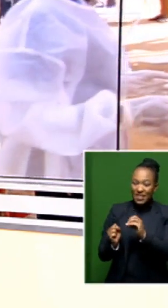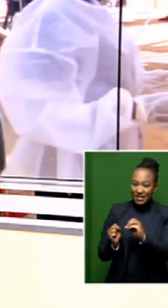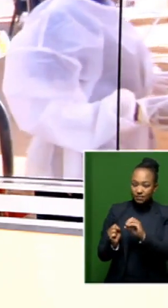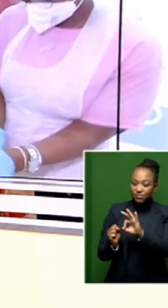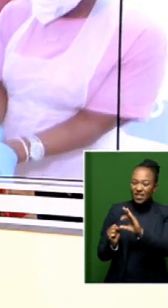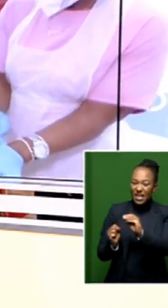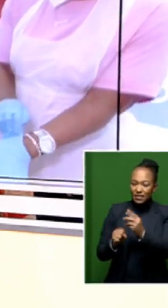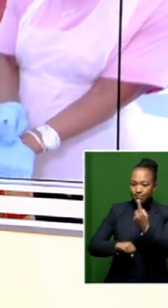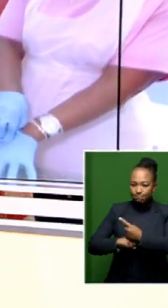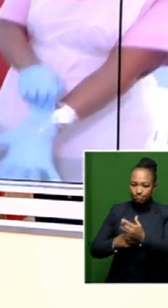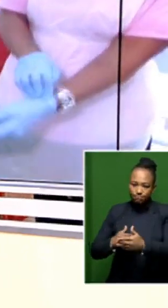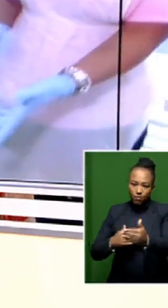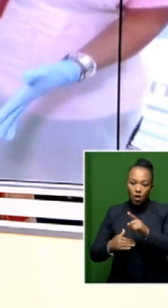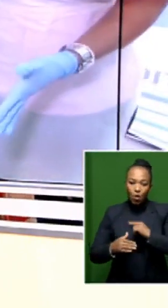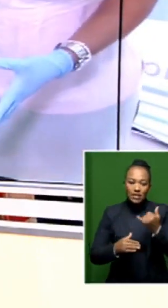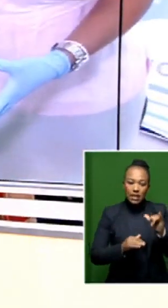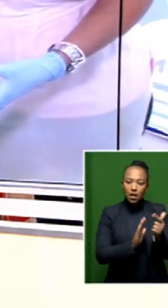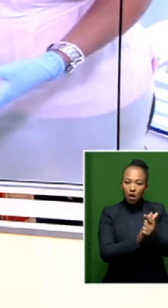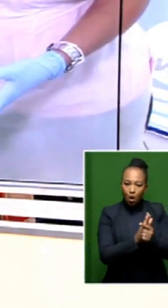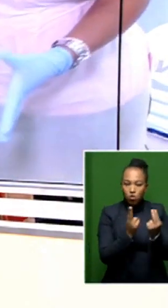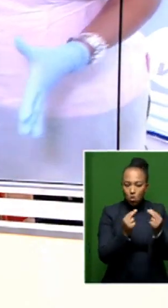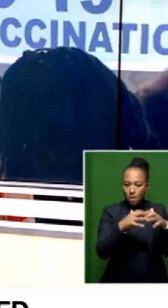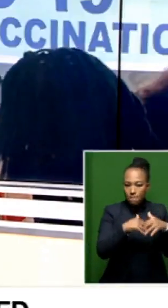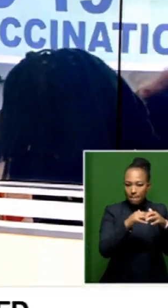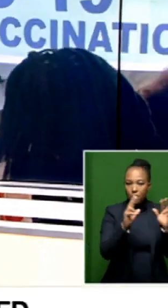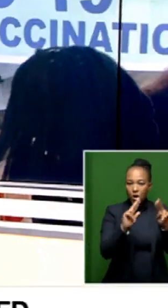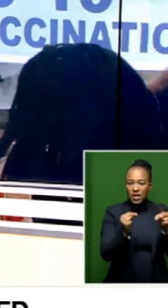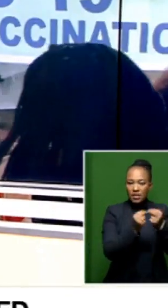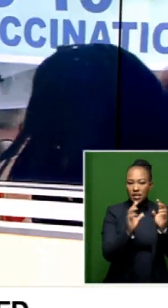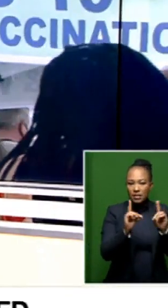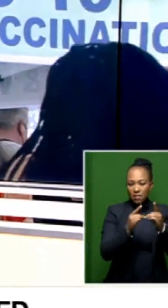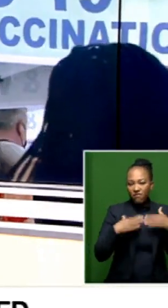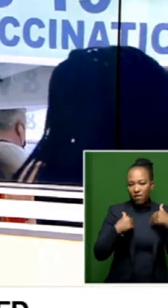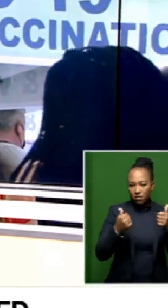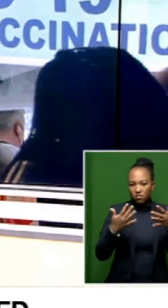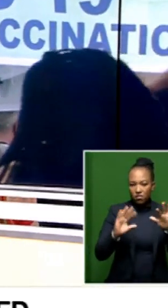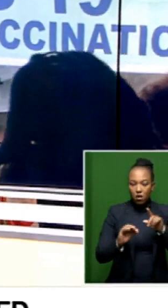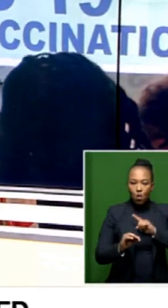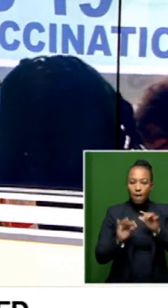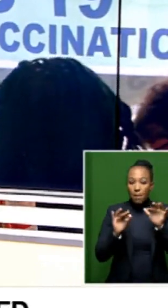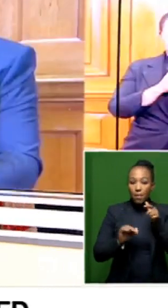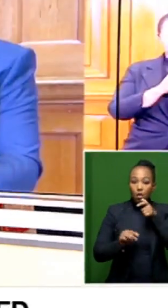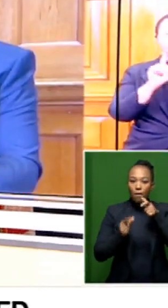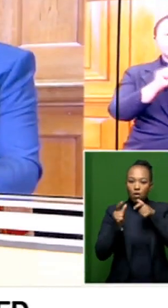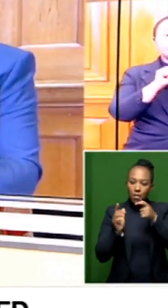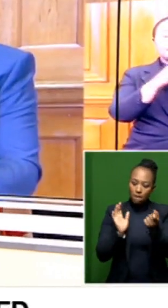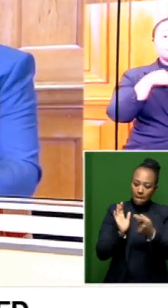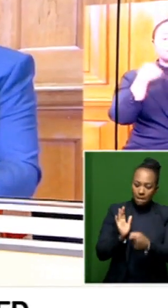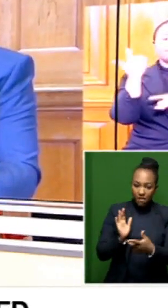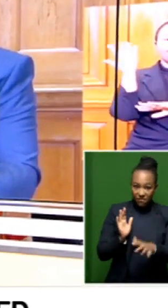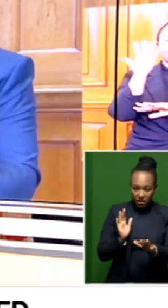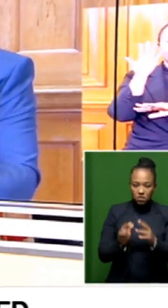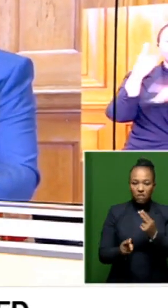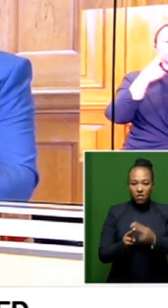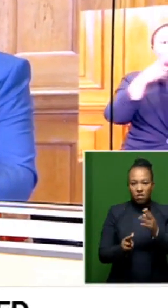30 days while new legislation is finalised by the National Health Department following public comment. Now, the three rules still